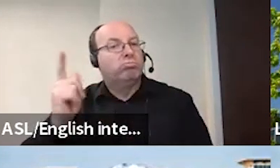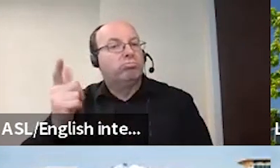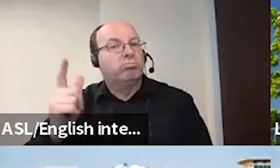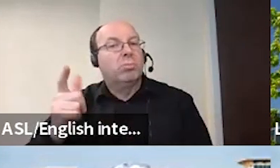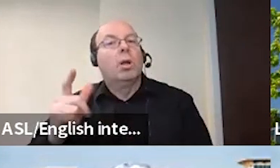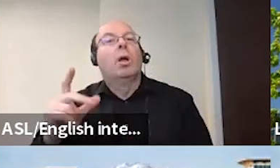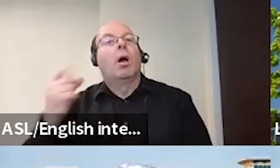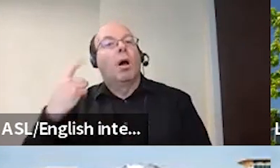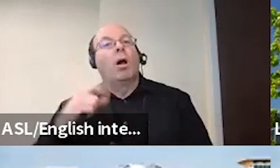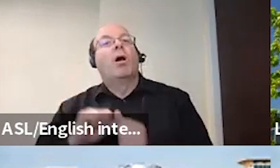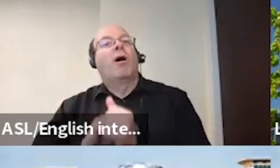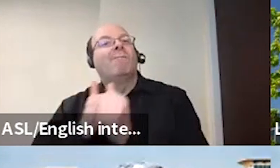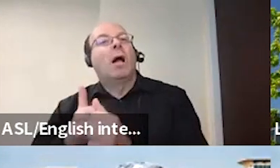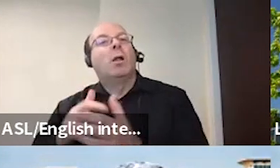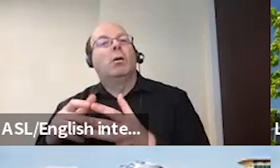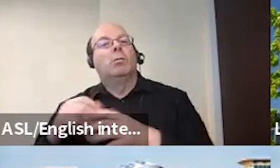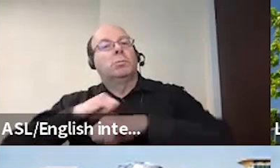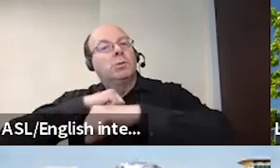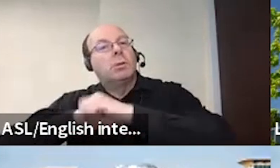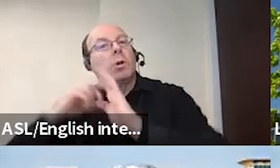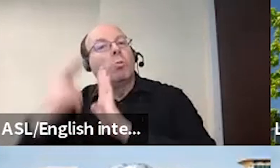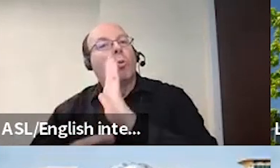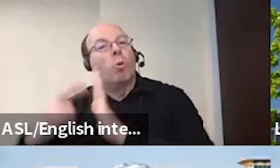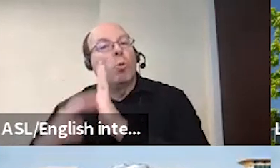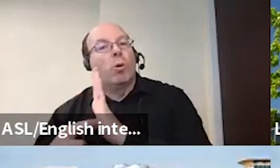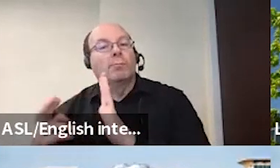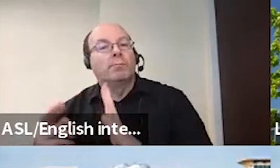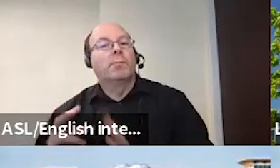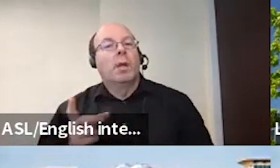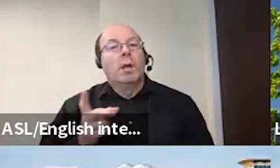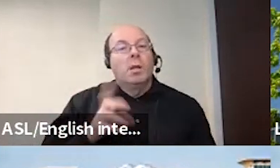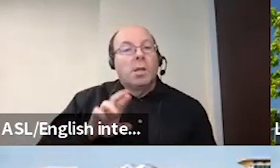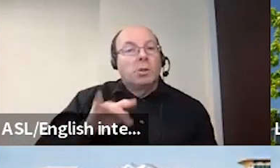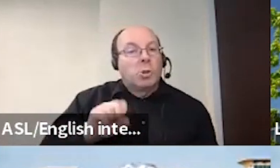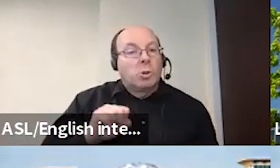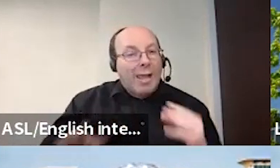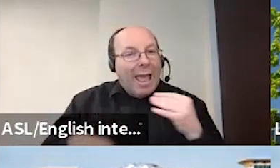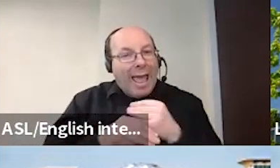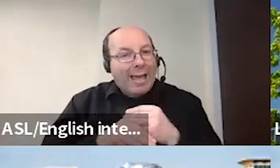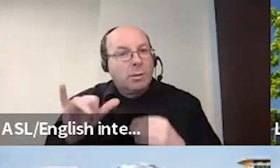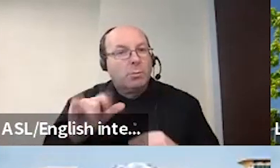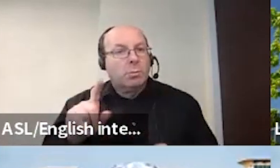they follow safety protocols while they're doing them. Dr. Jones, did you want to add anything there?